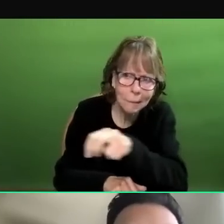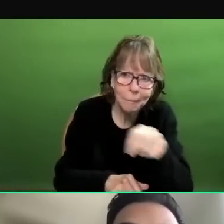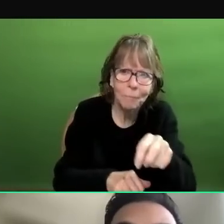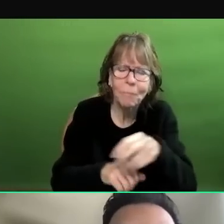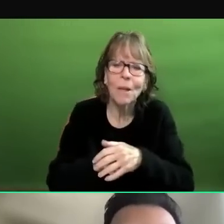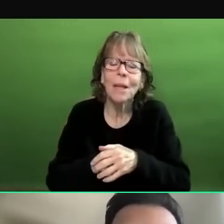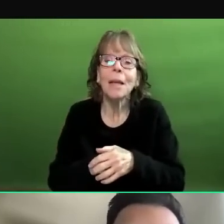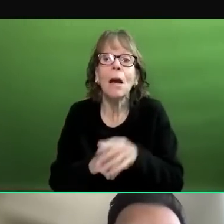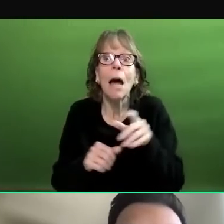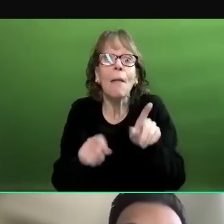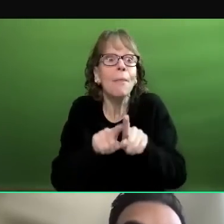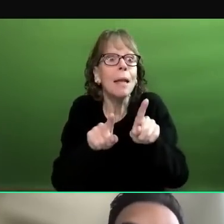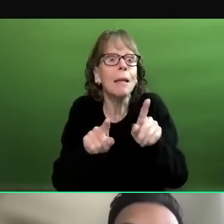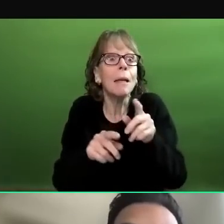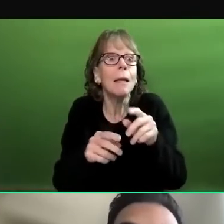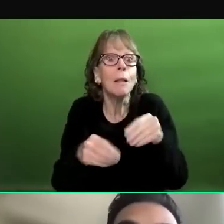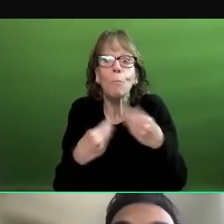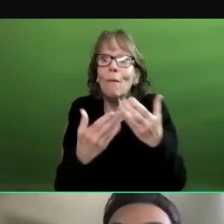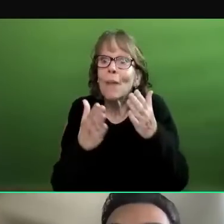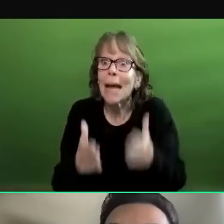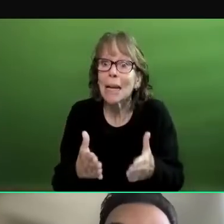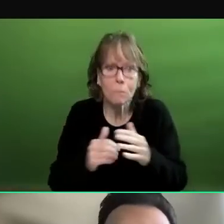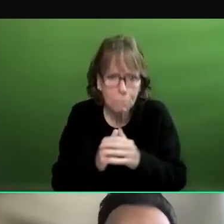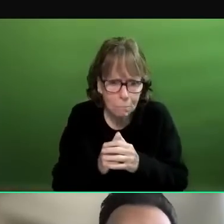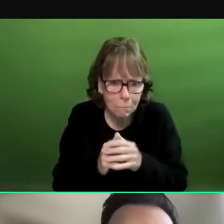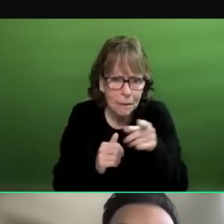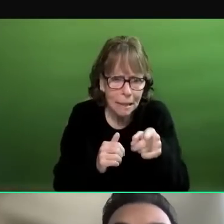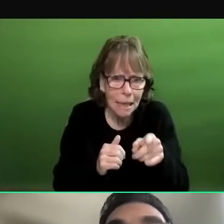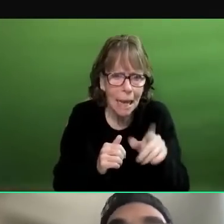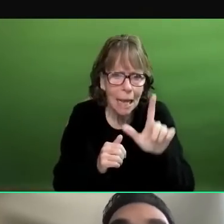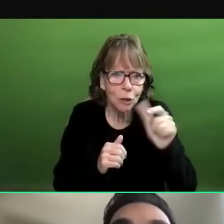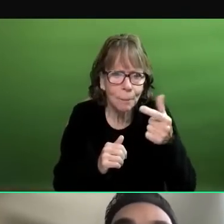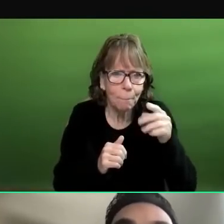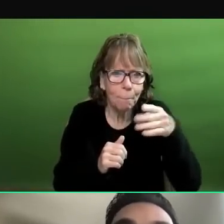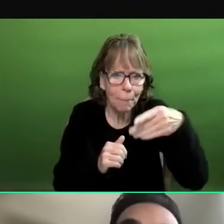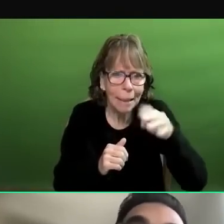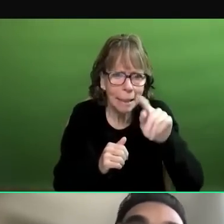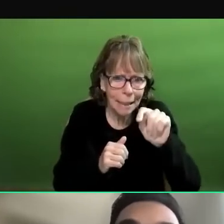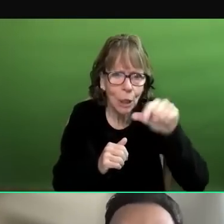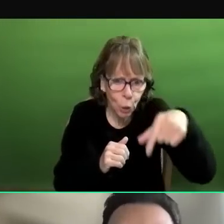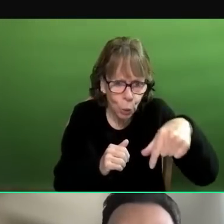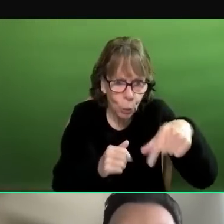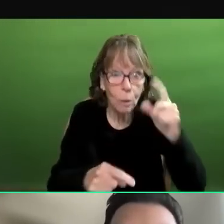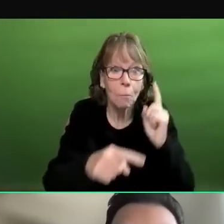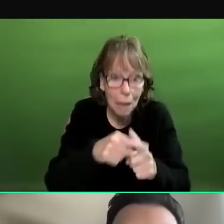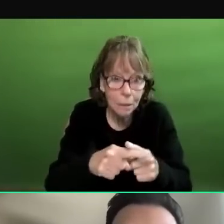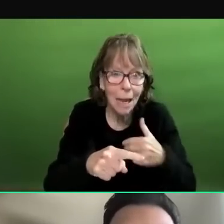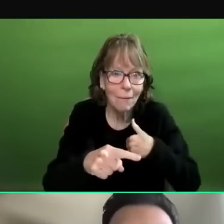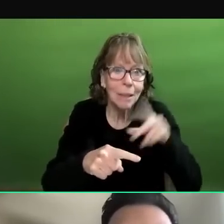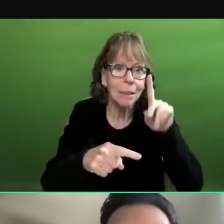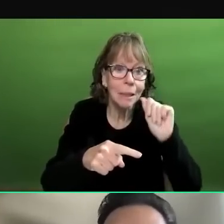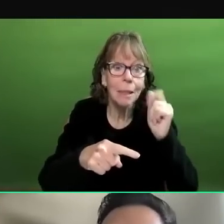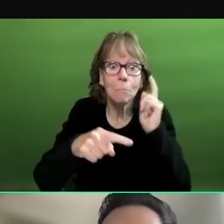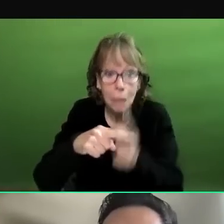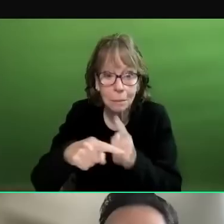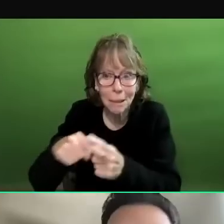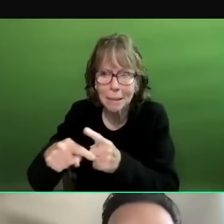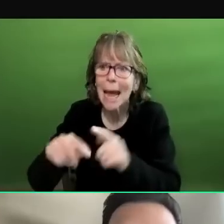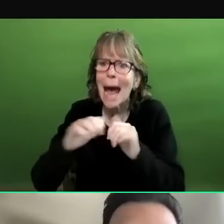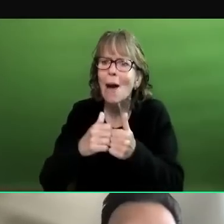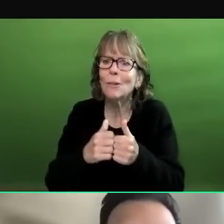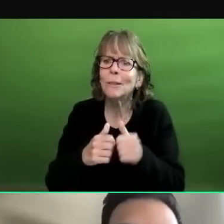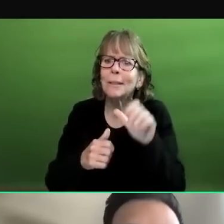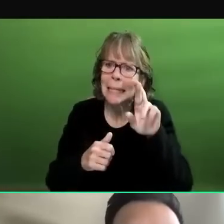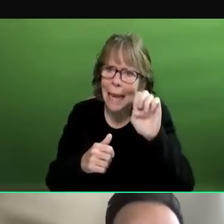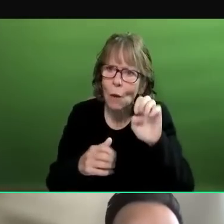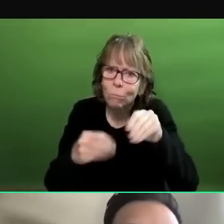individual or how do I work with somebody who might be LGBTQ, but on top of that, also living with a disability. So the educational gap